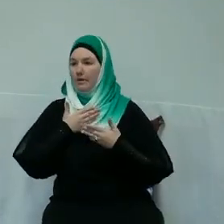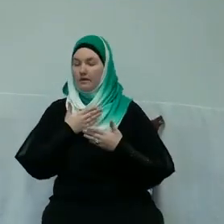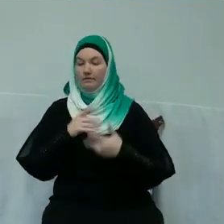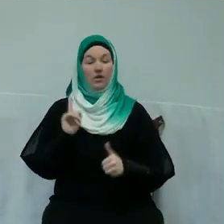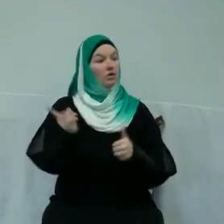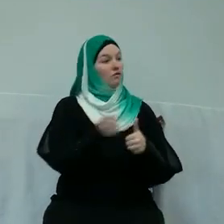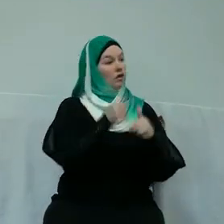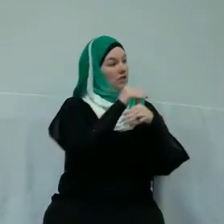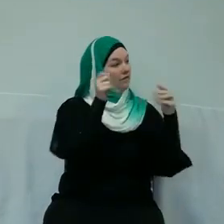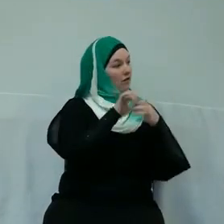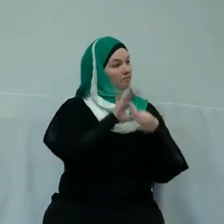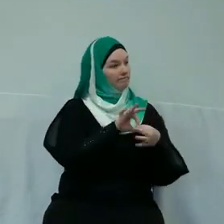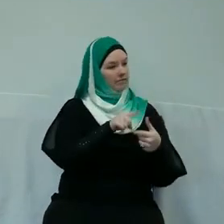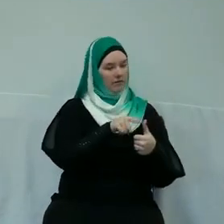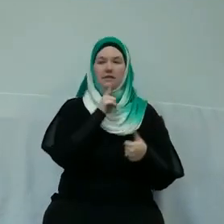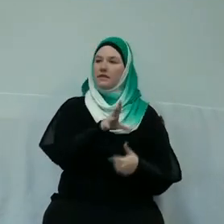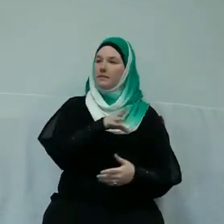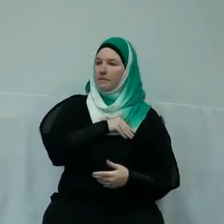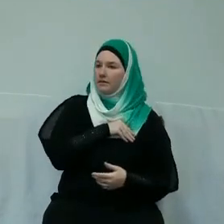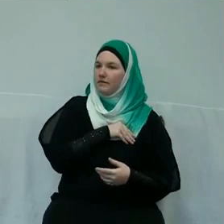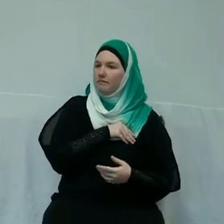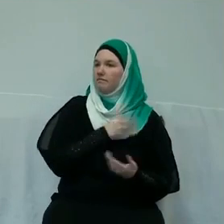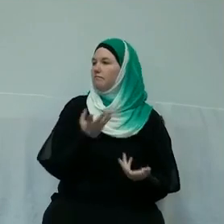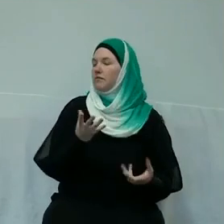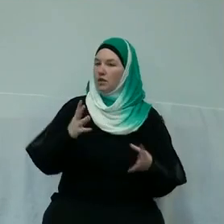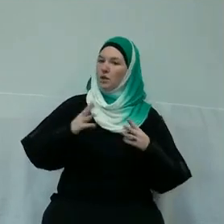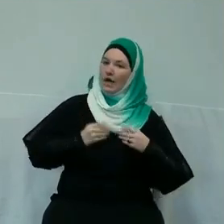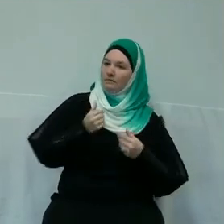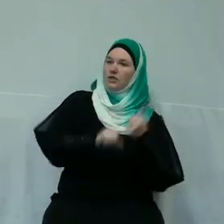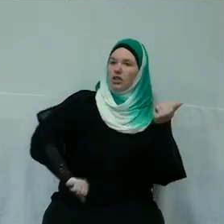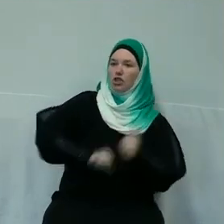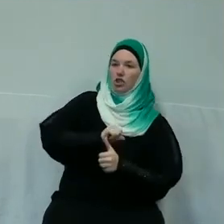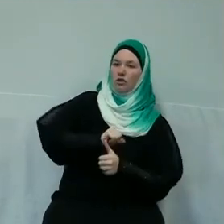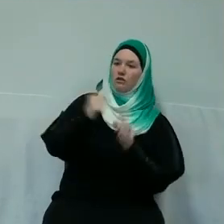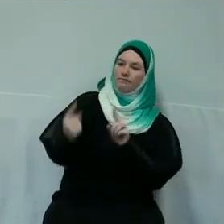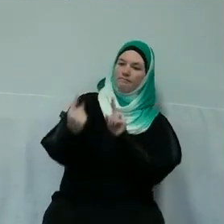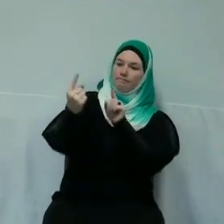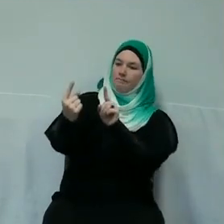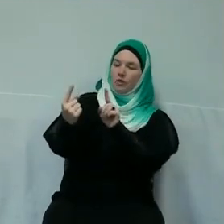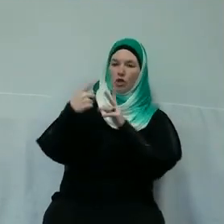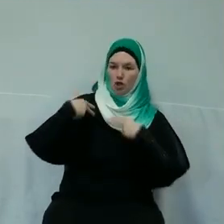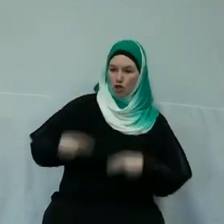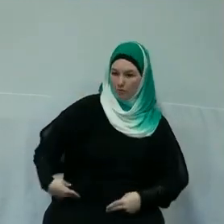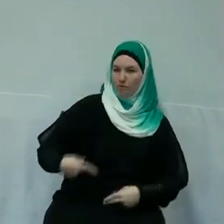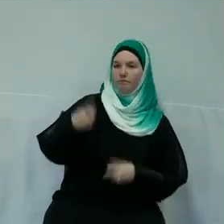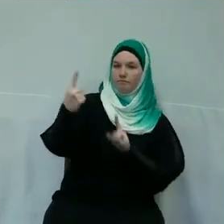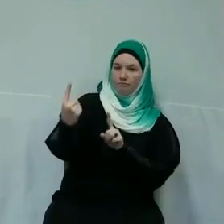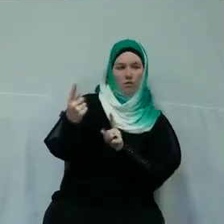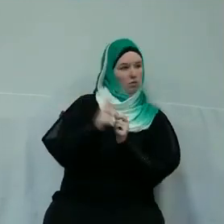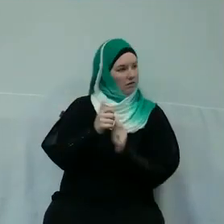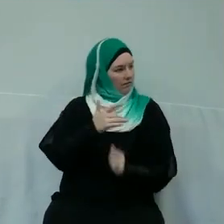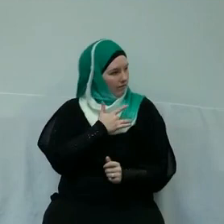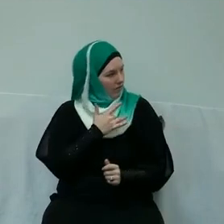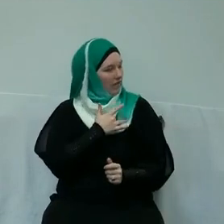The first level is acceptance, to accept each other, both as humans with frailties